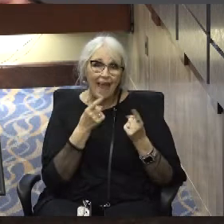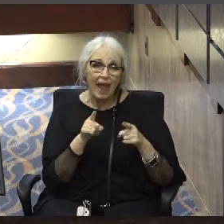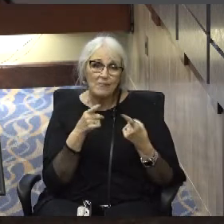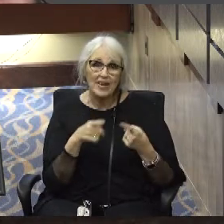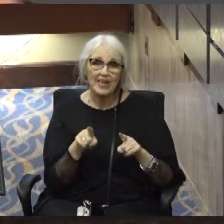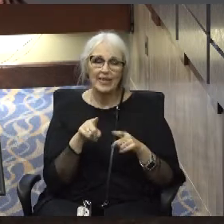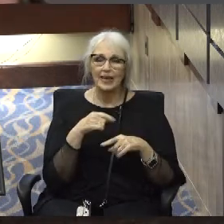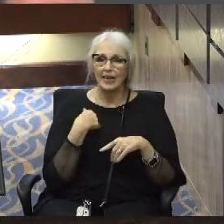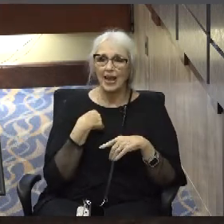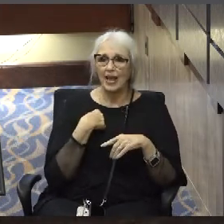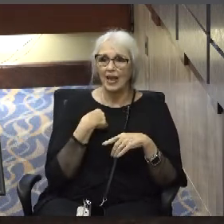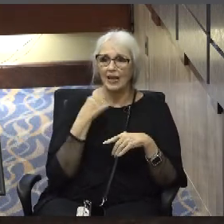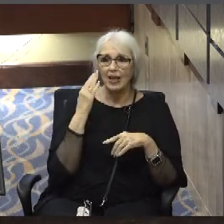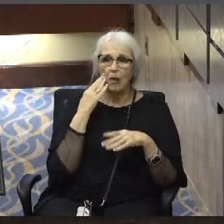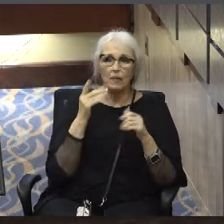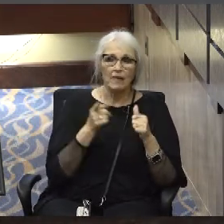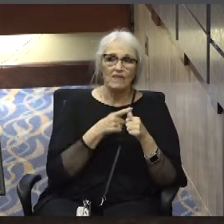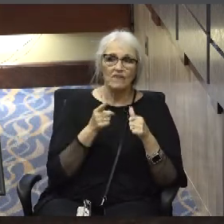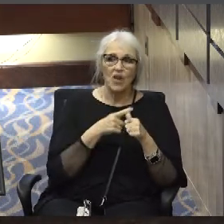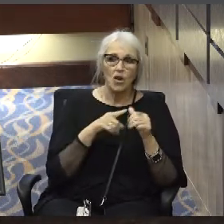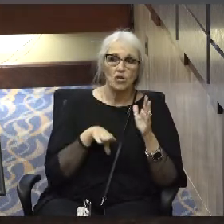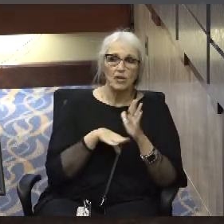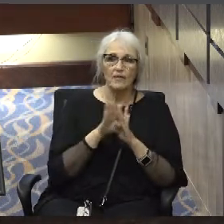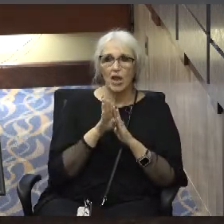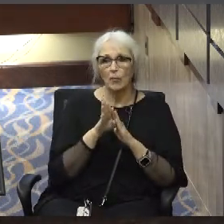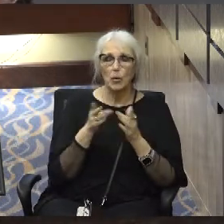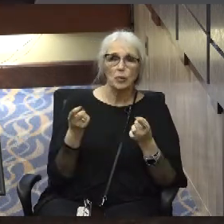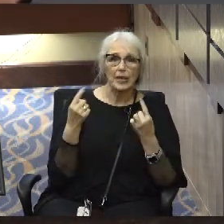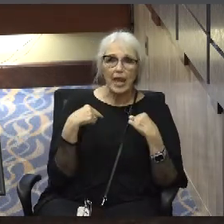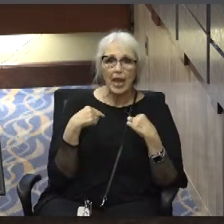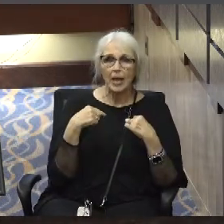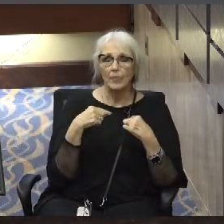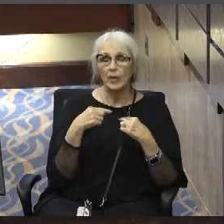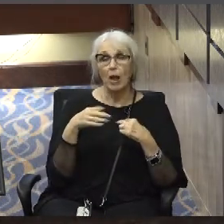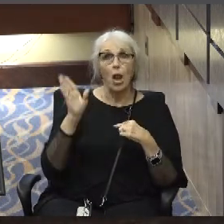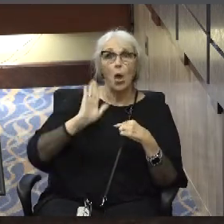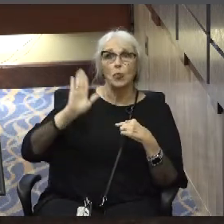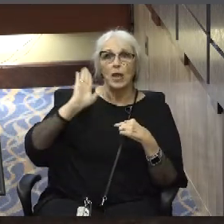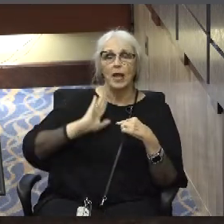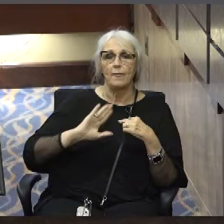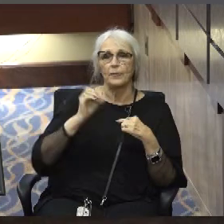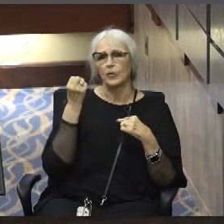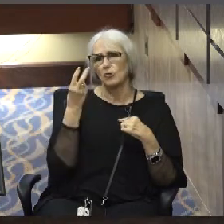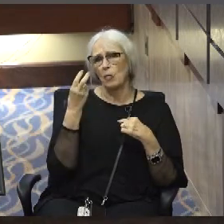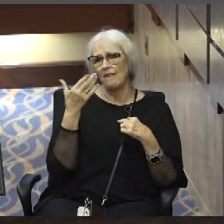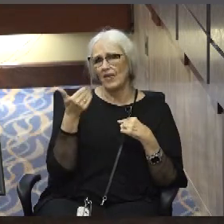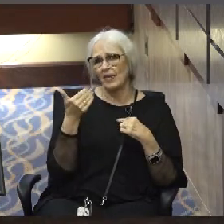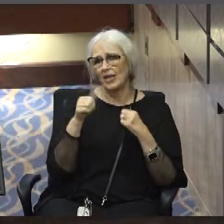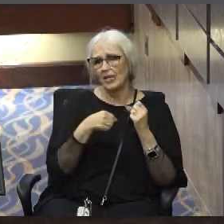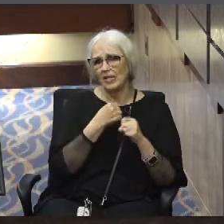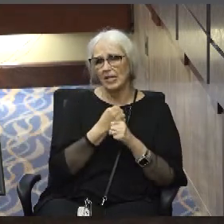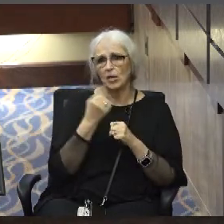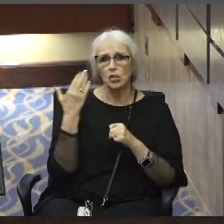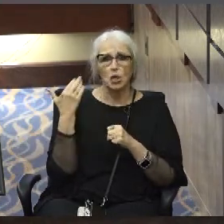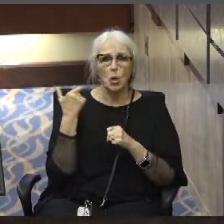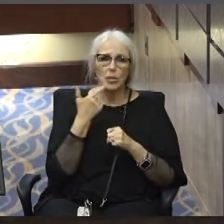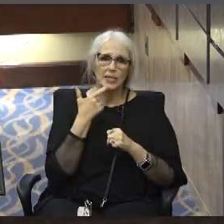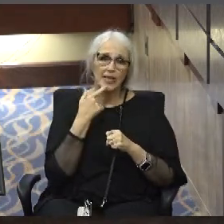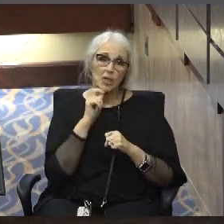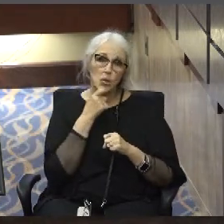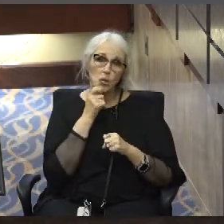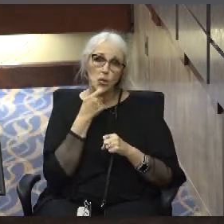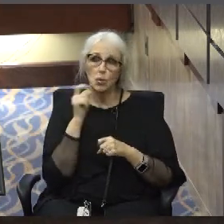I know the first developers kind of came in, well, we can go back a long time, but I think 12, 15 years ago, they came in and said, hey, this could look kind of